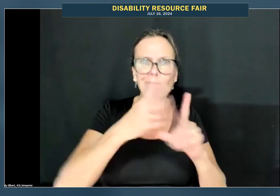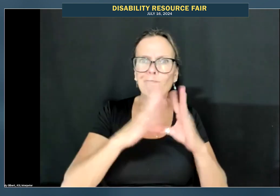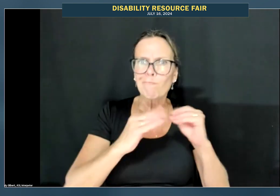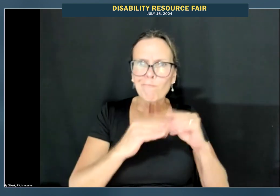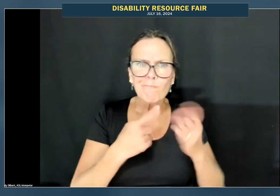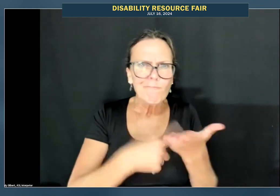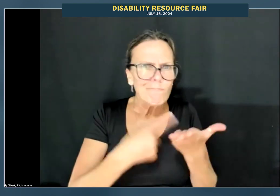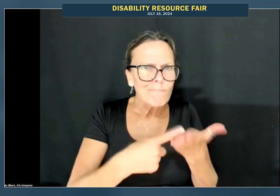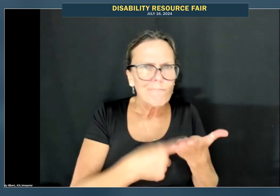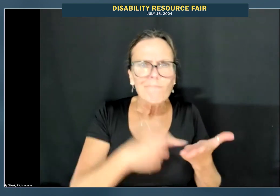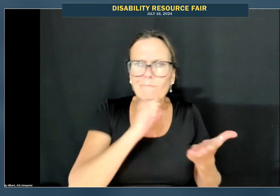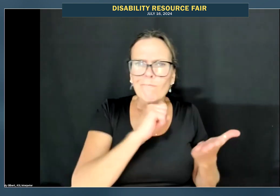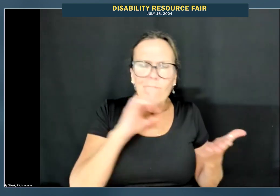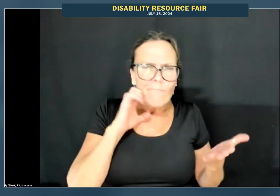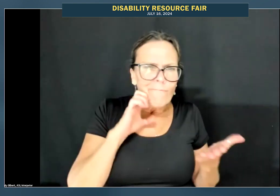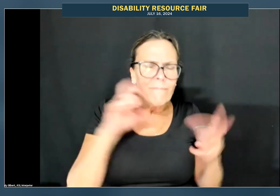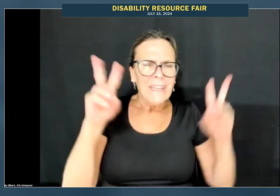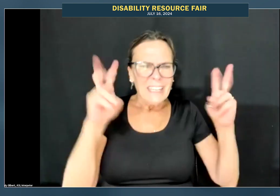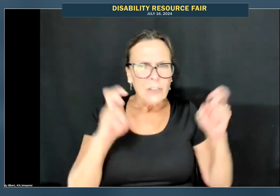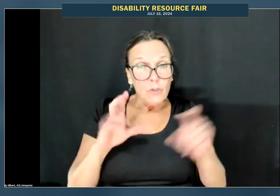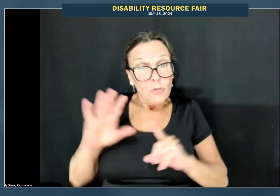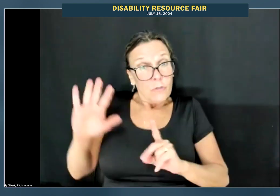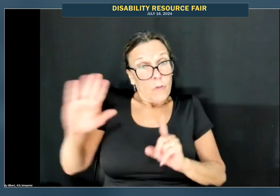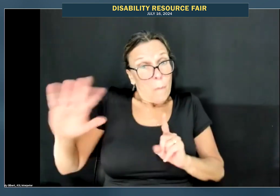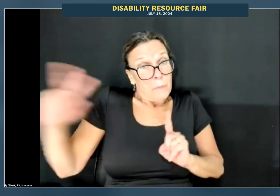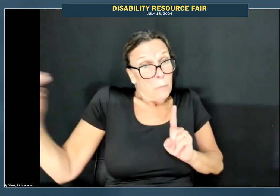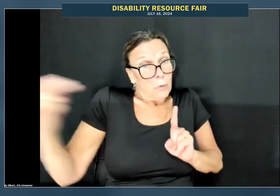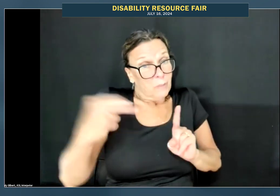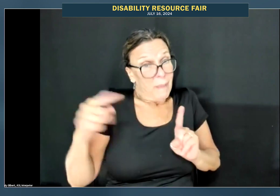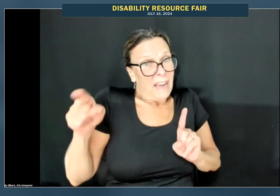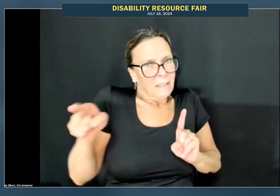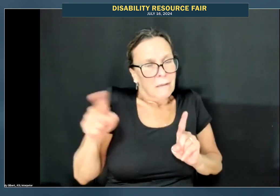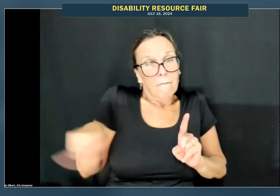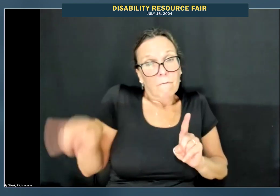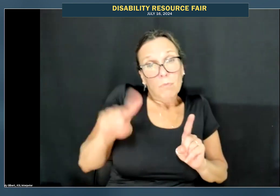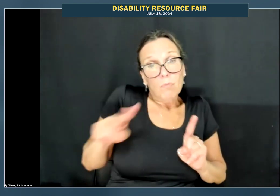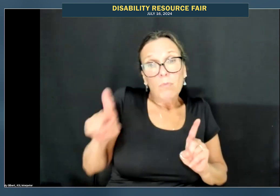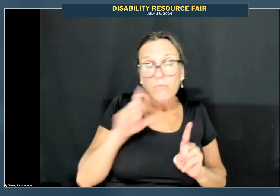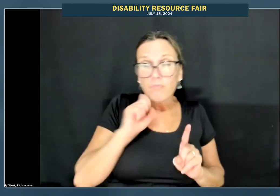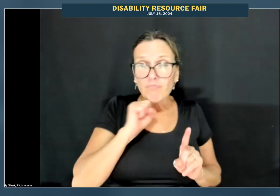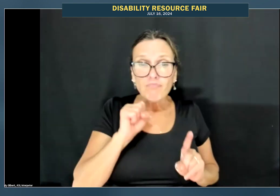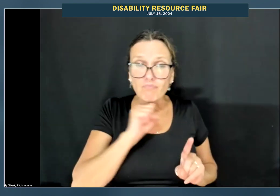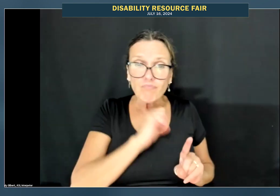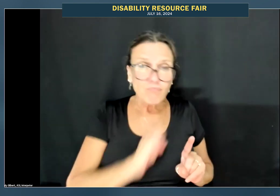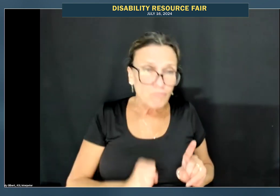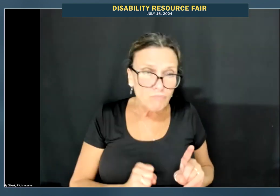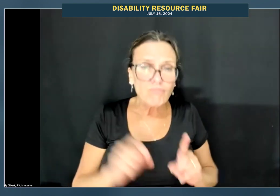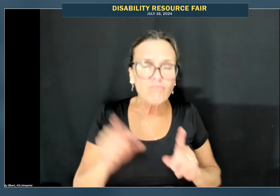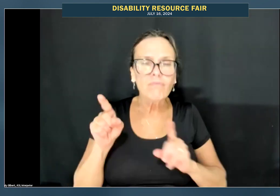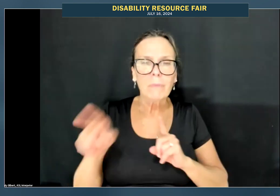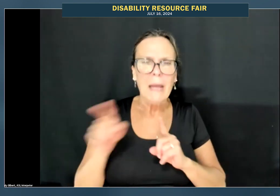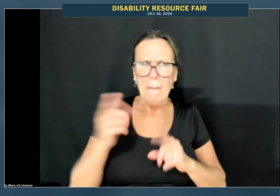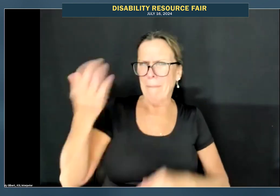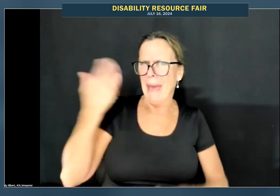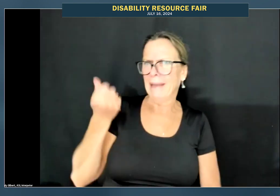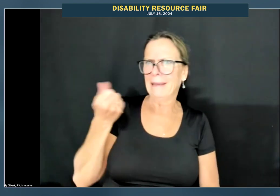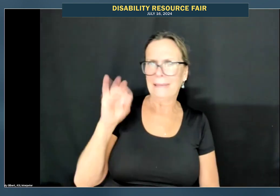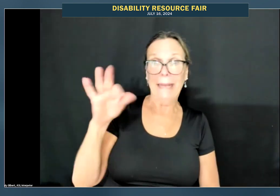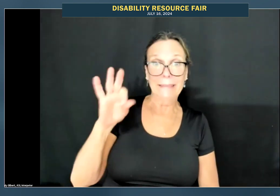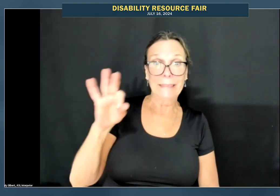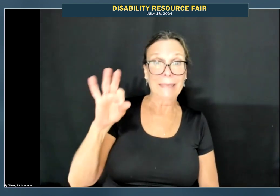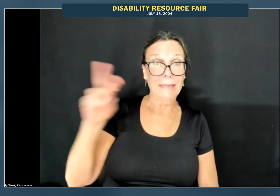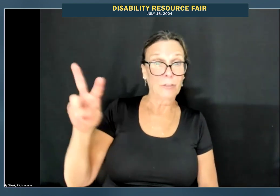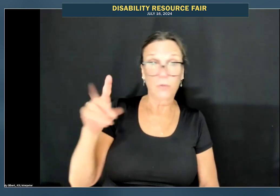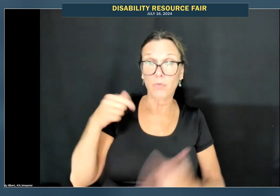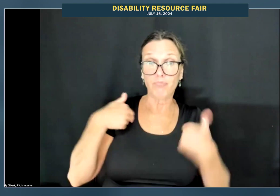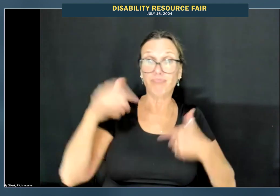issues. From a senior's perspective, back in 1992 when it started, I had no idea what that was. Now that I'm 62,